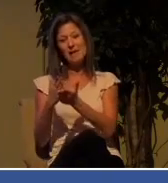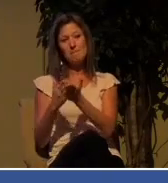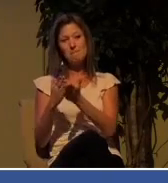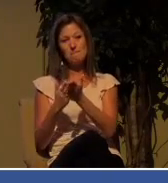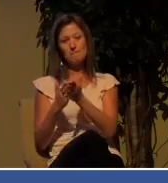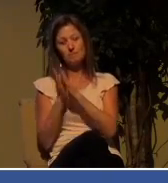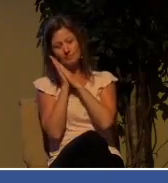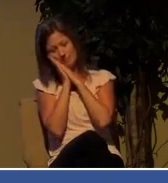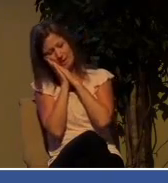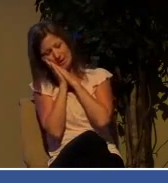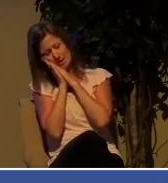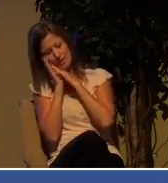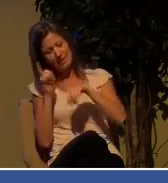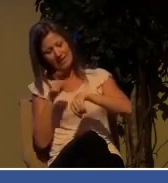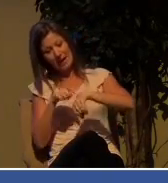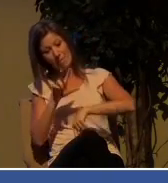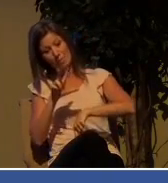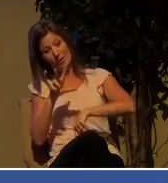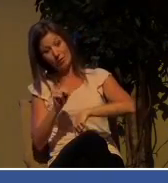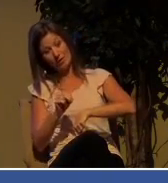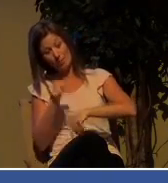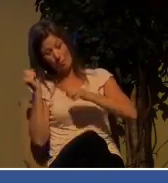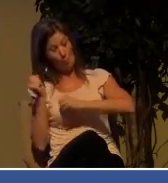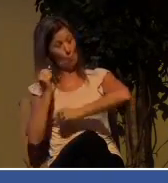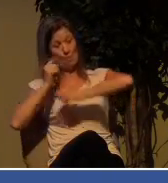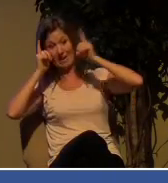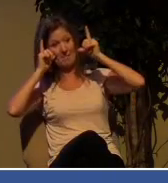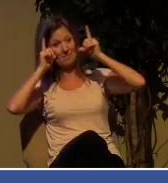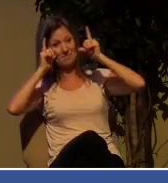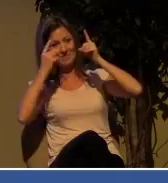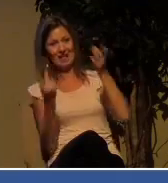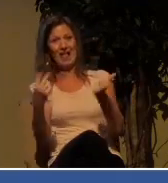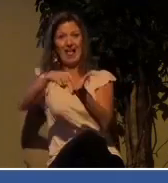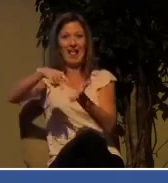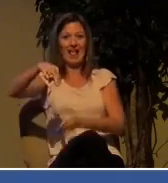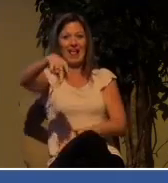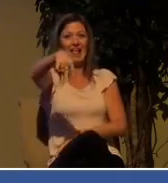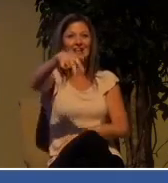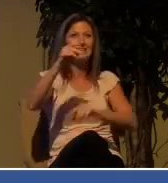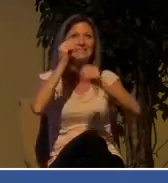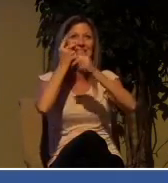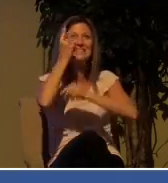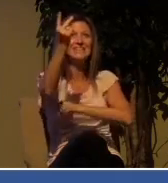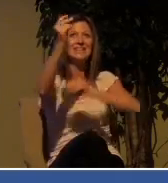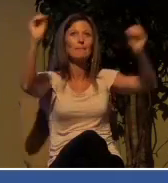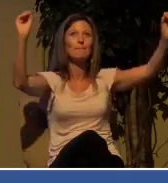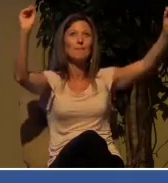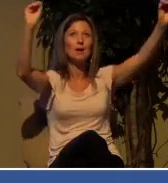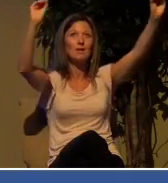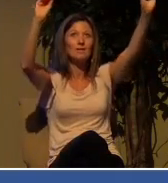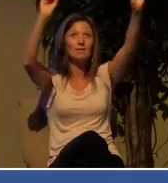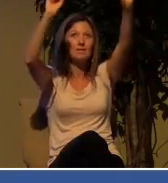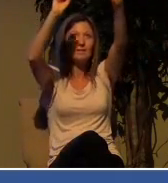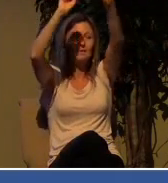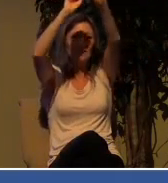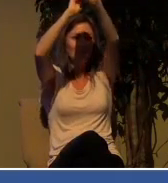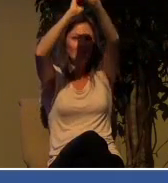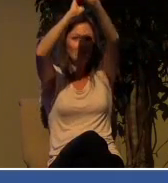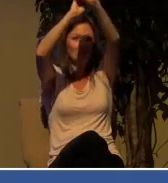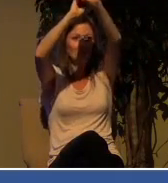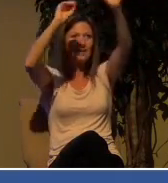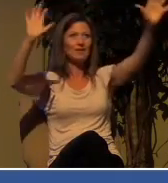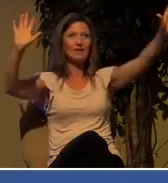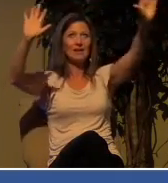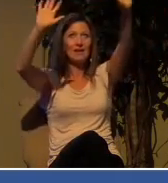effort, who got up and saw this marvelous sight of the moon that had been covered by the